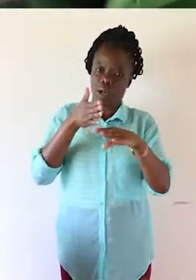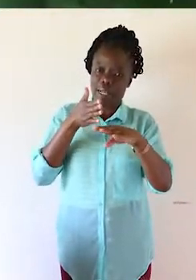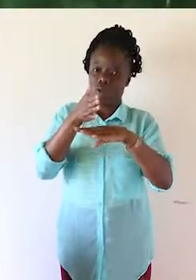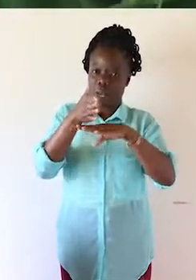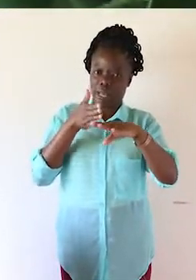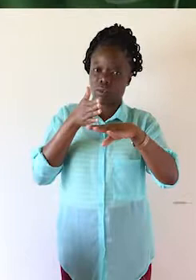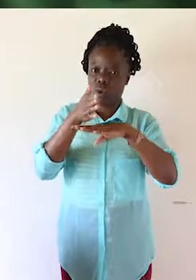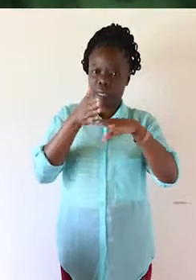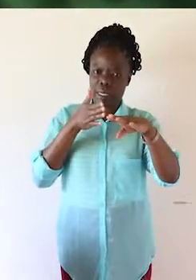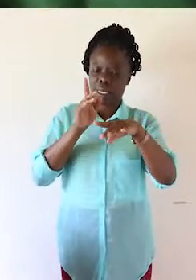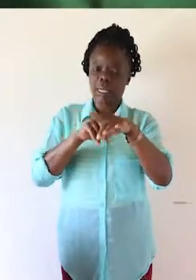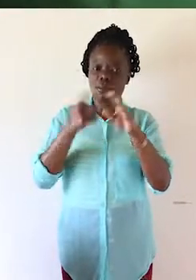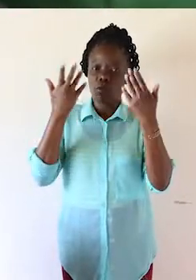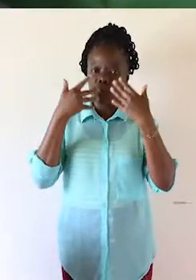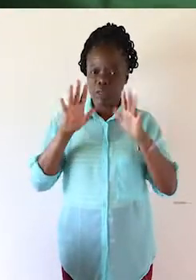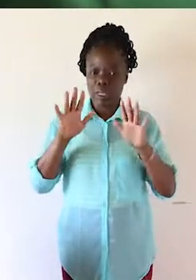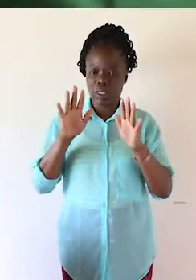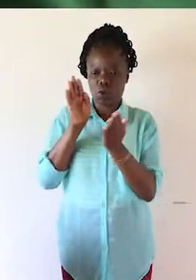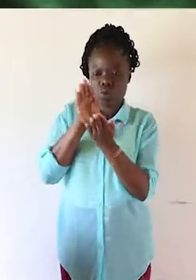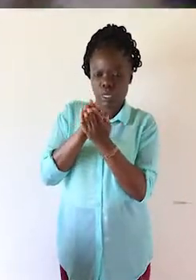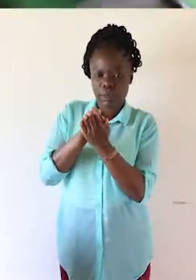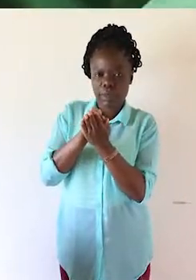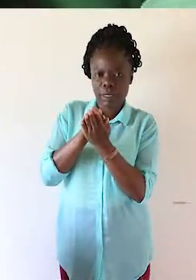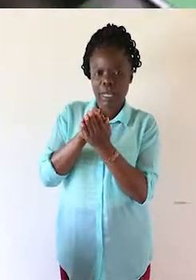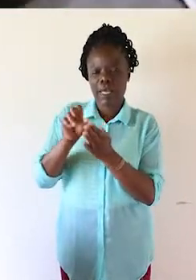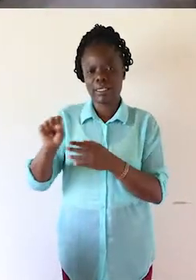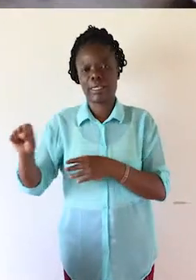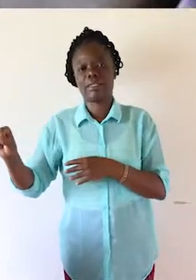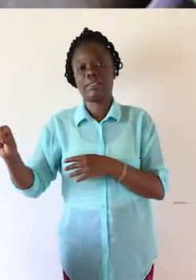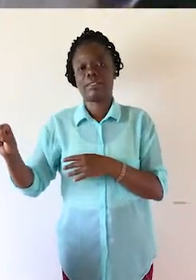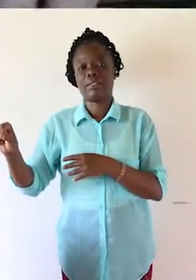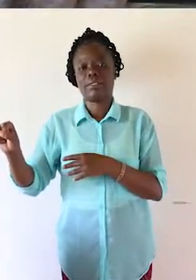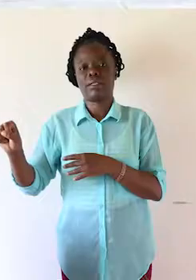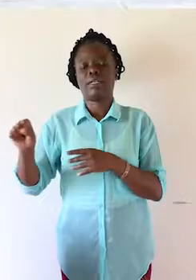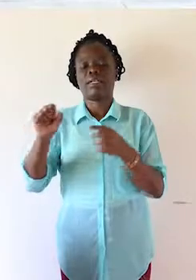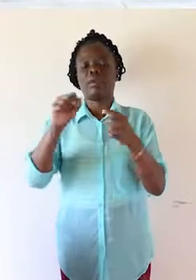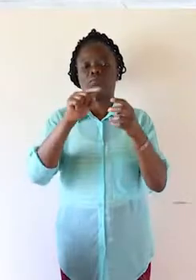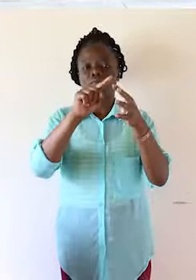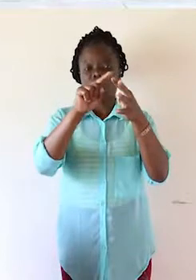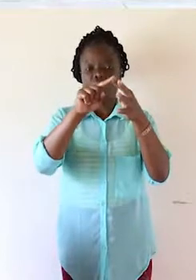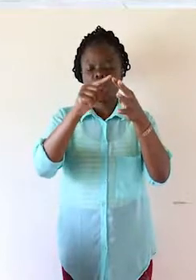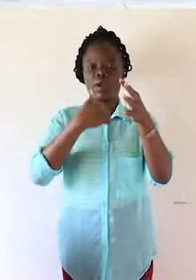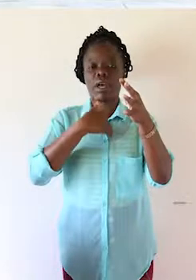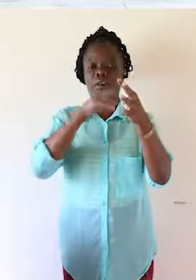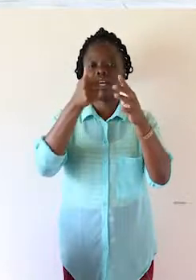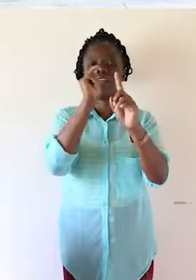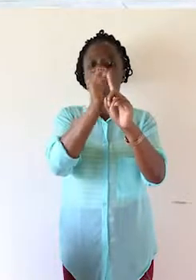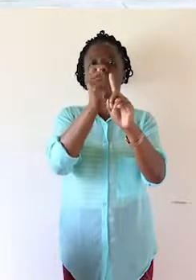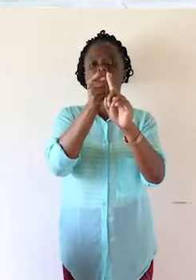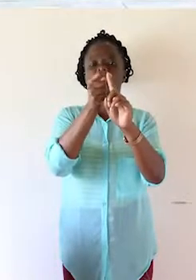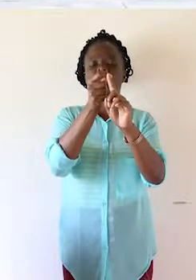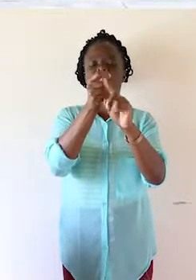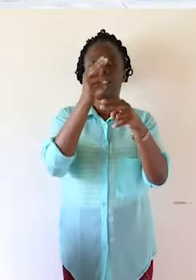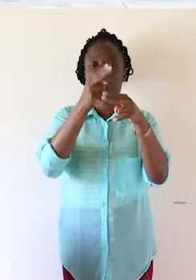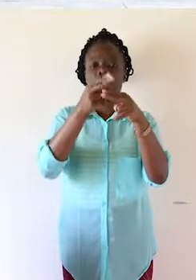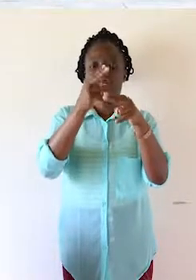Then you cut. When you finish, you keep it here. Then we have another